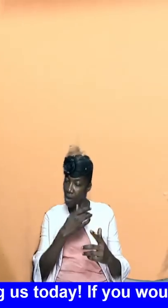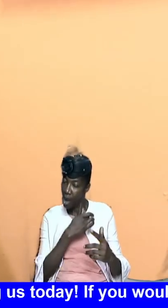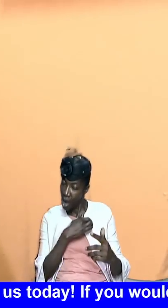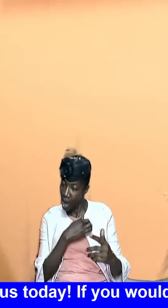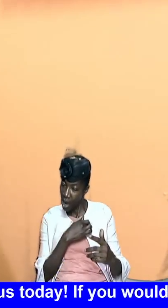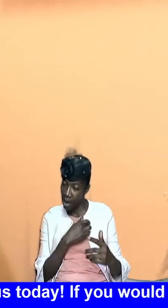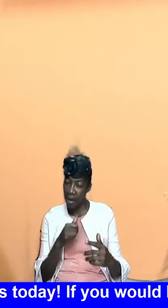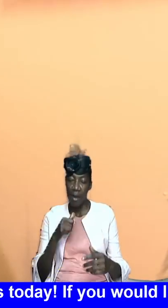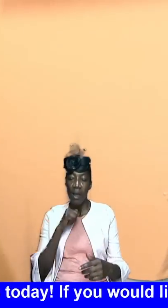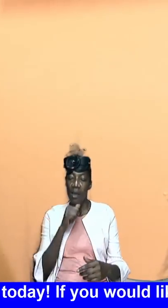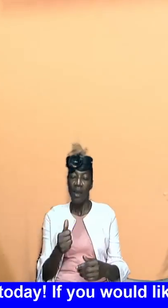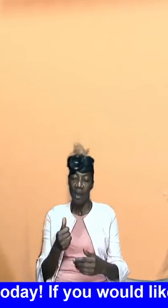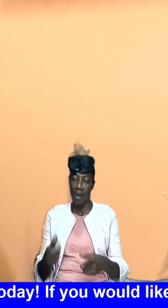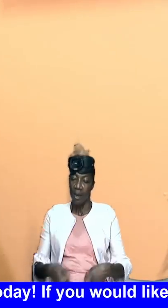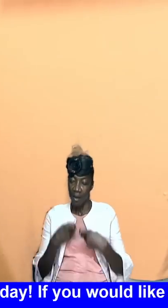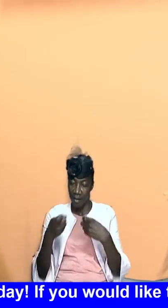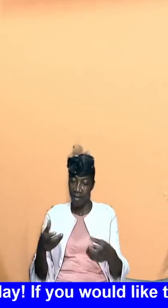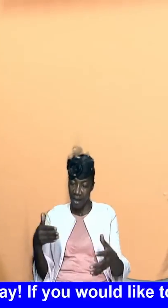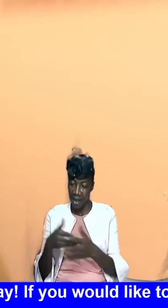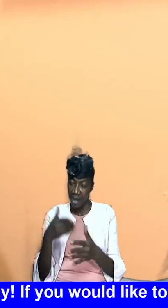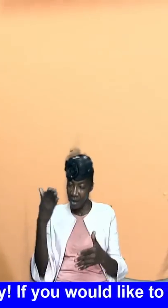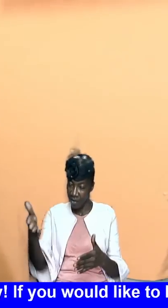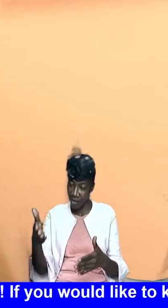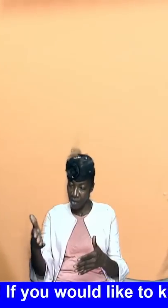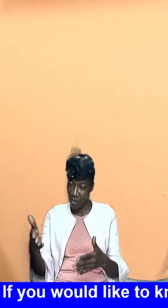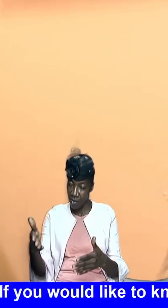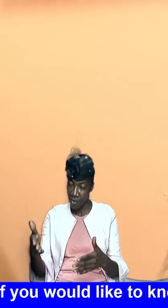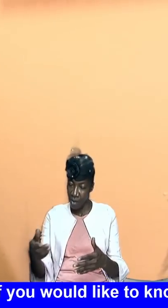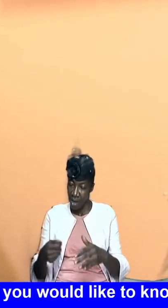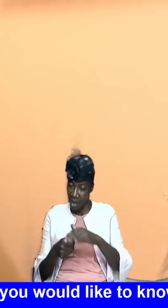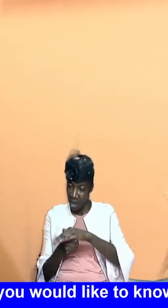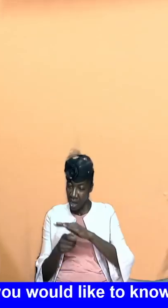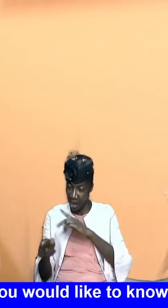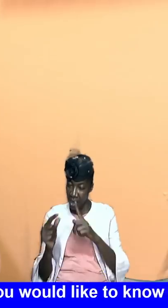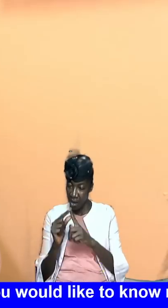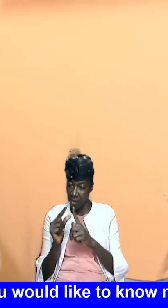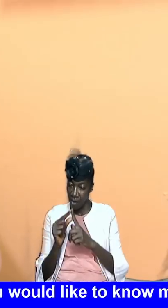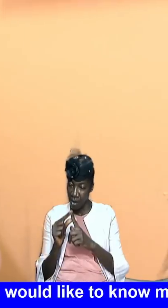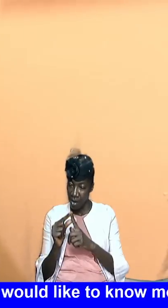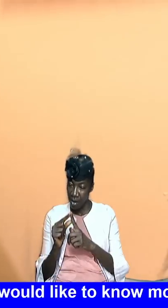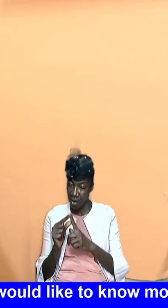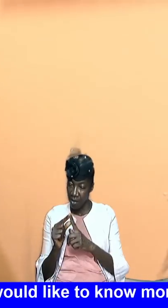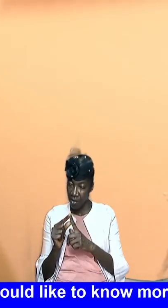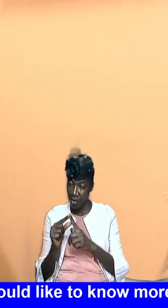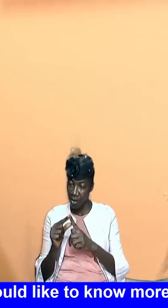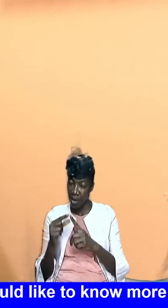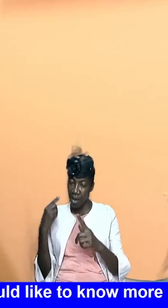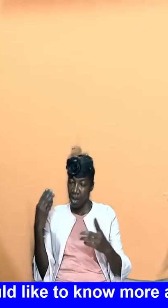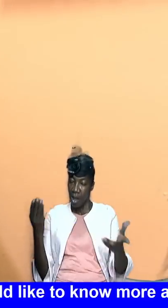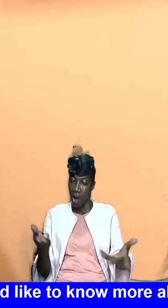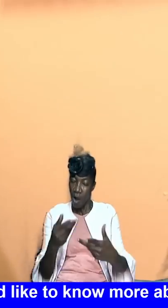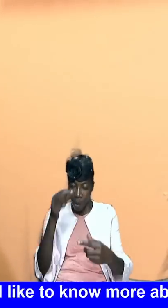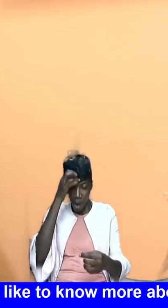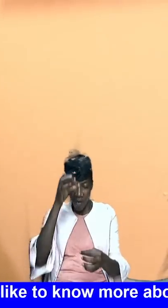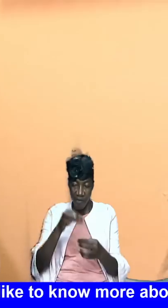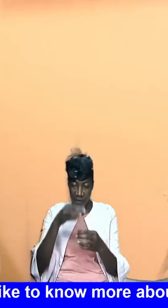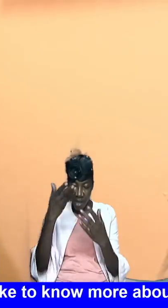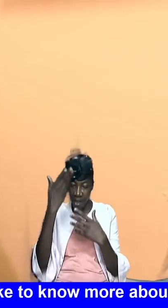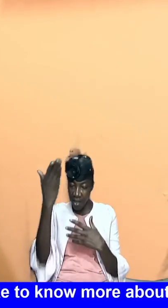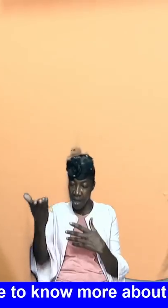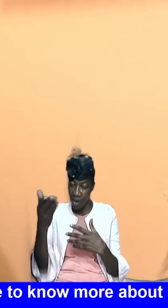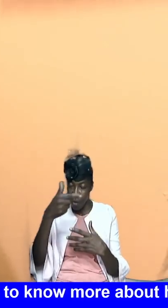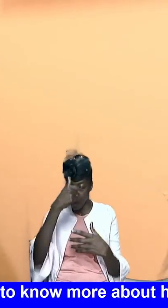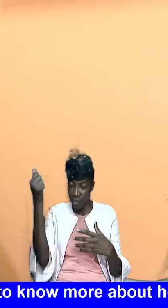will not sin against you, to hide your words to the extent that our faith in you, because of